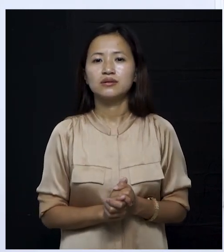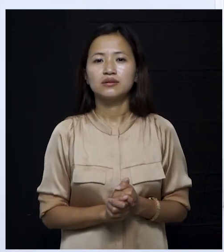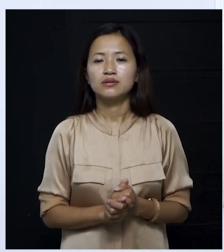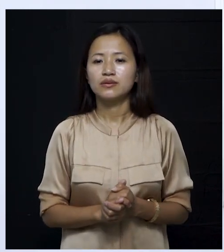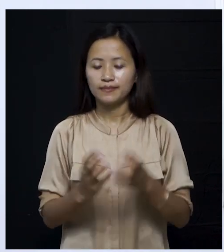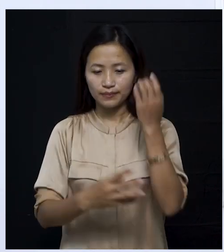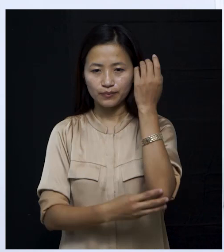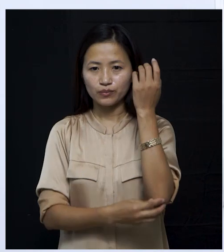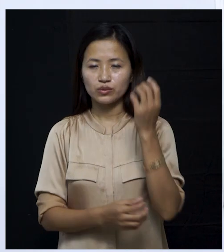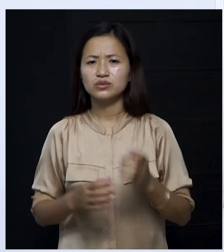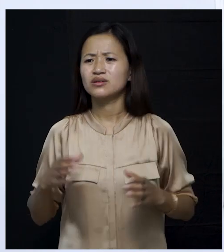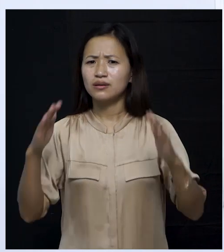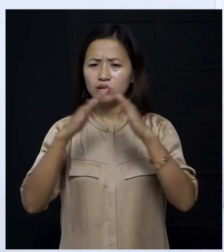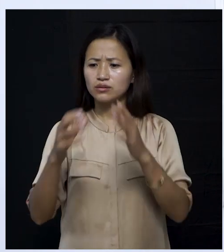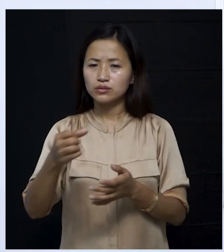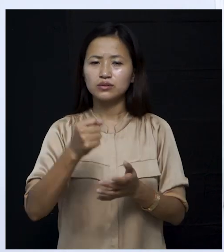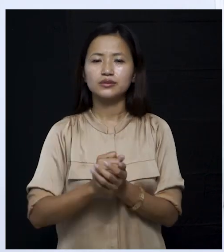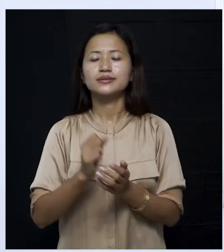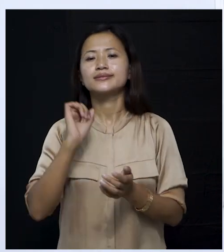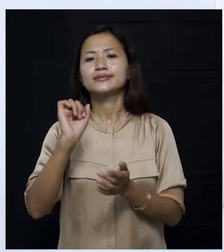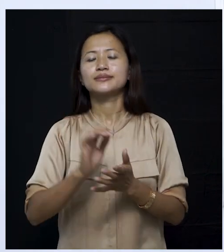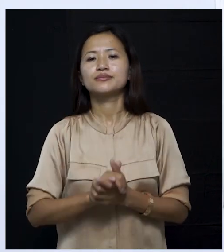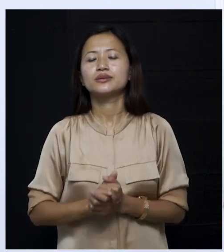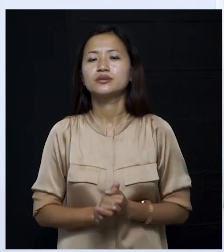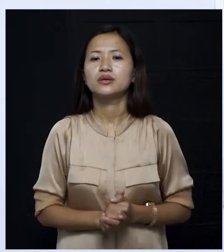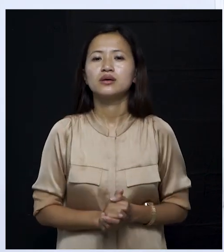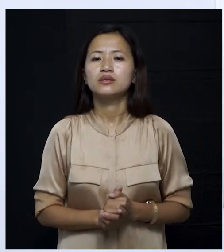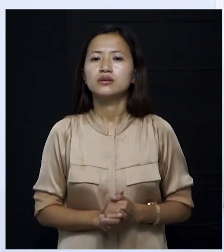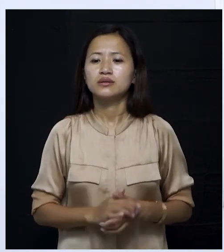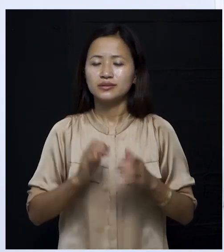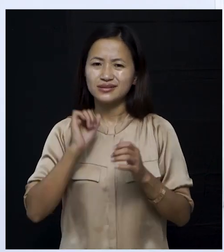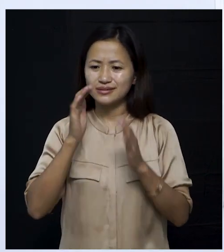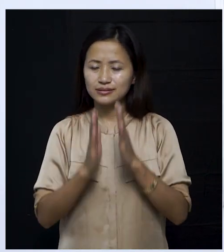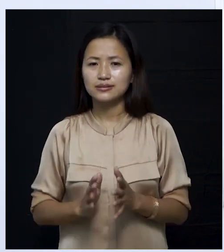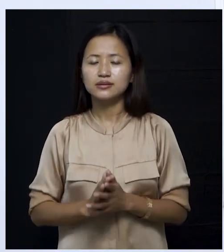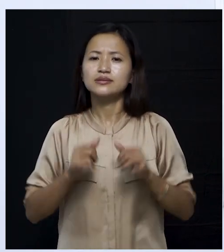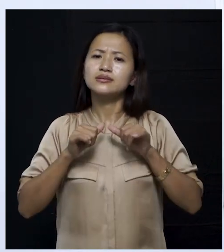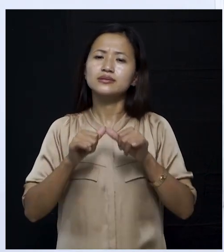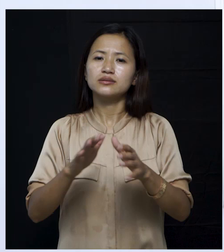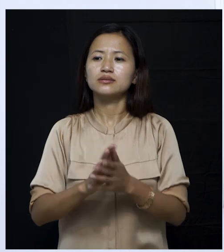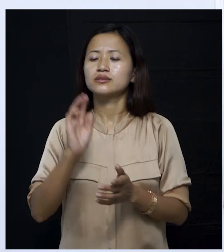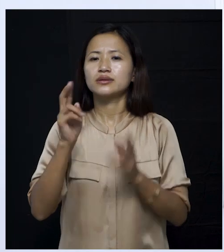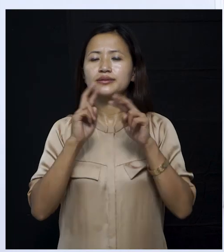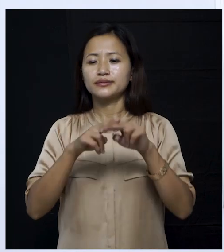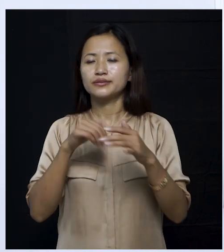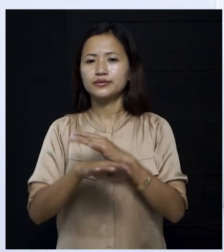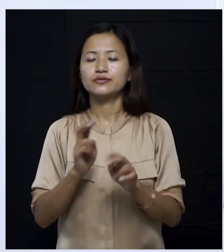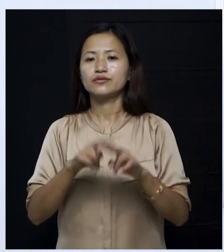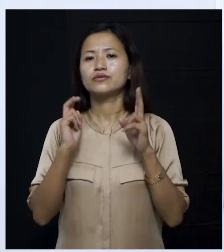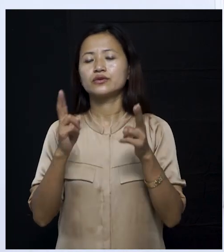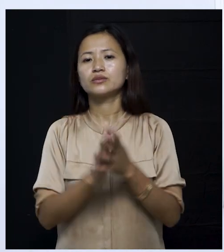the poor household are still dependent. Why it came into being is they are still dependent on informal